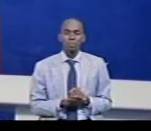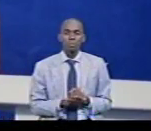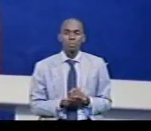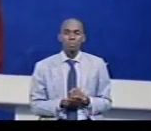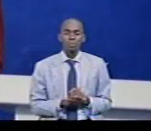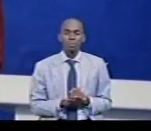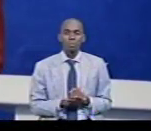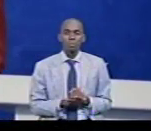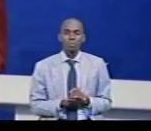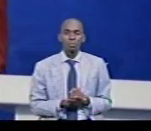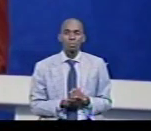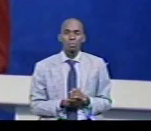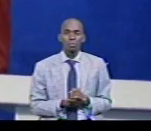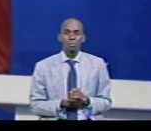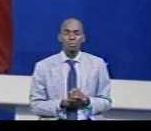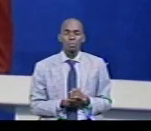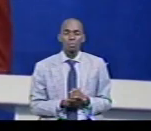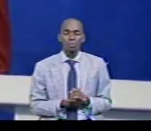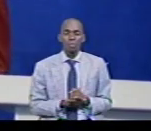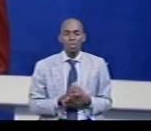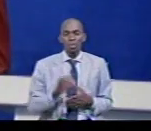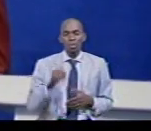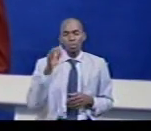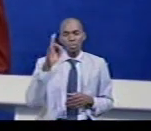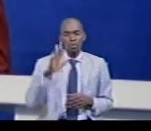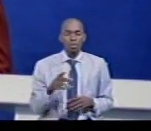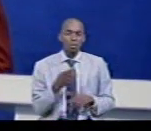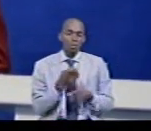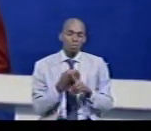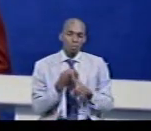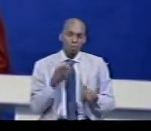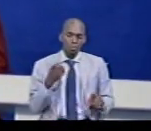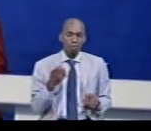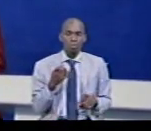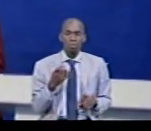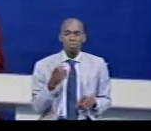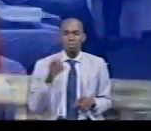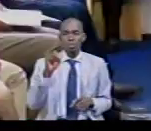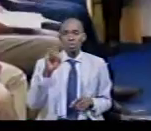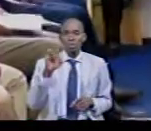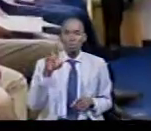Pastor Daisy, Sierra Leone National Overseer, Deeper Life.